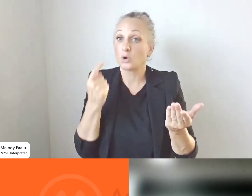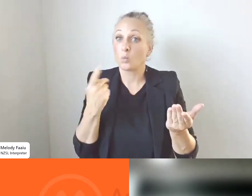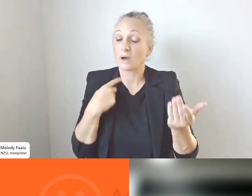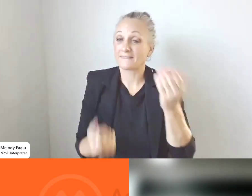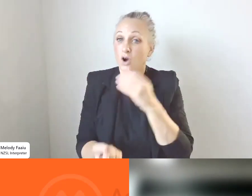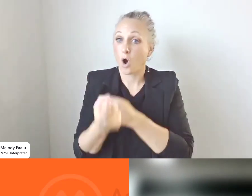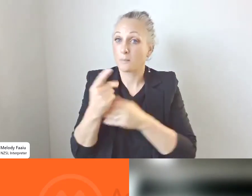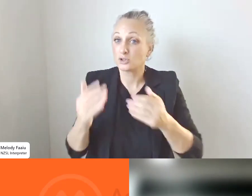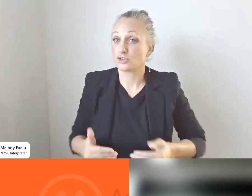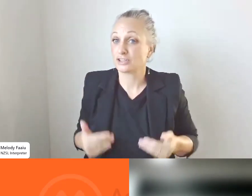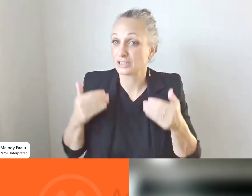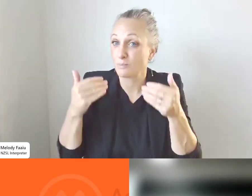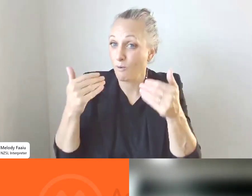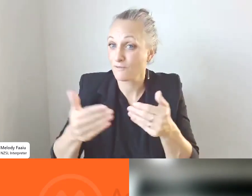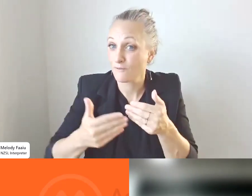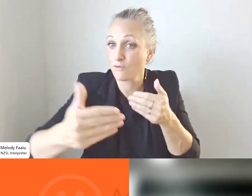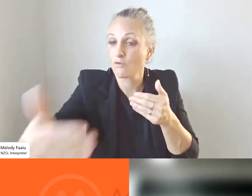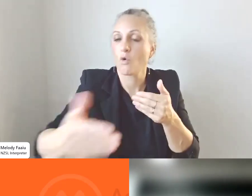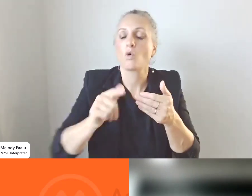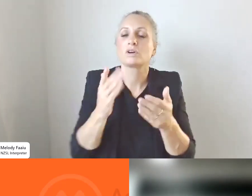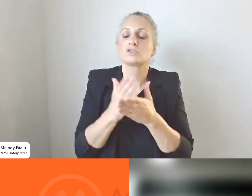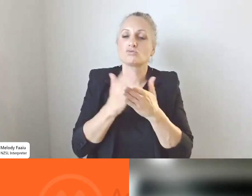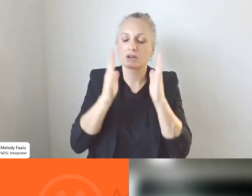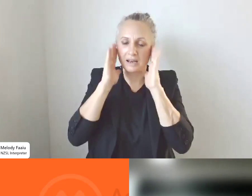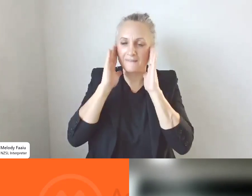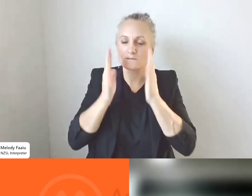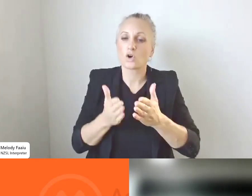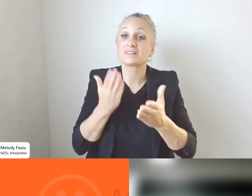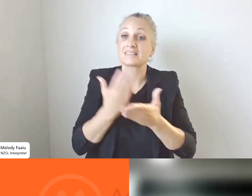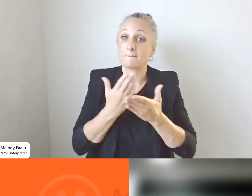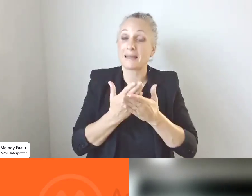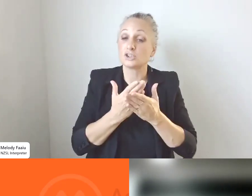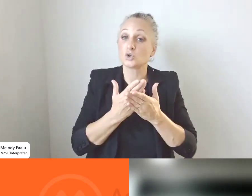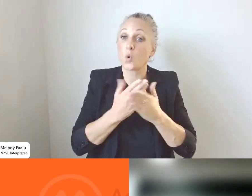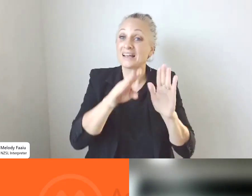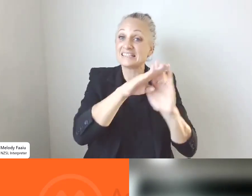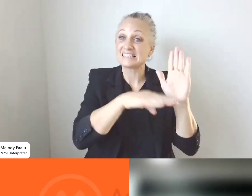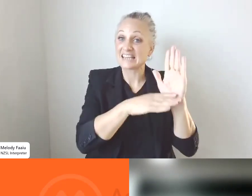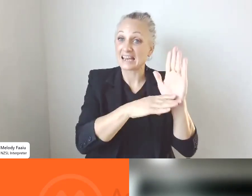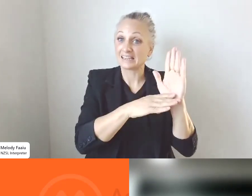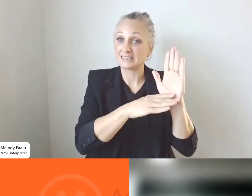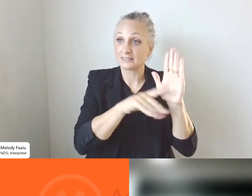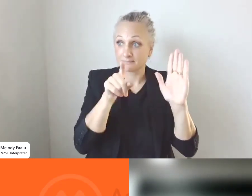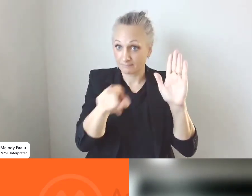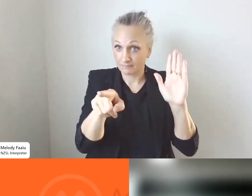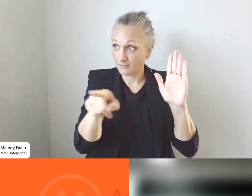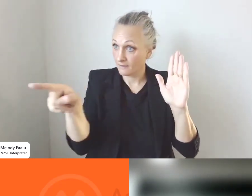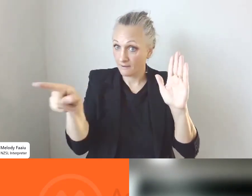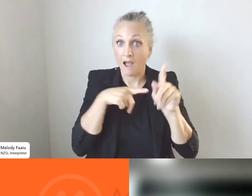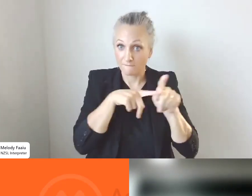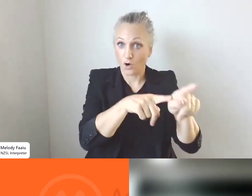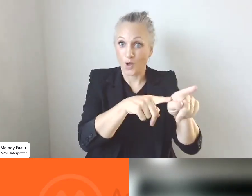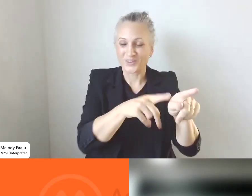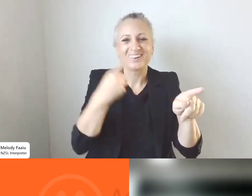is really to focus on ensuring those standards are met. It's one thing which you sort of briefly touched on, I think, Neil,